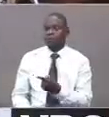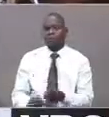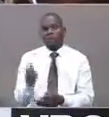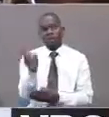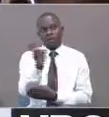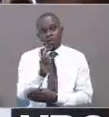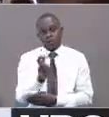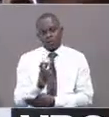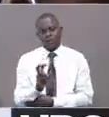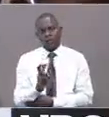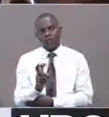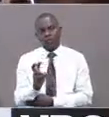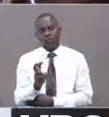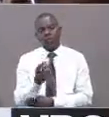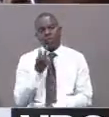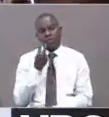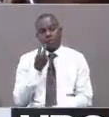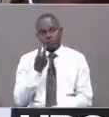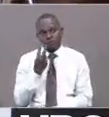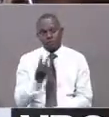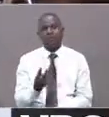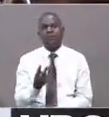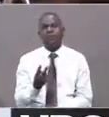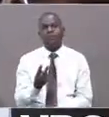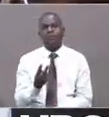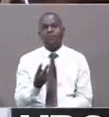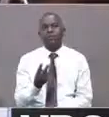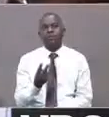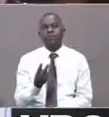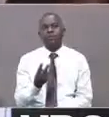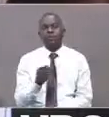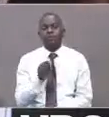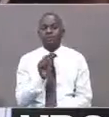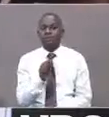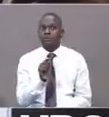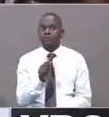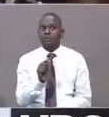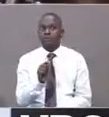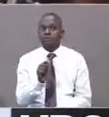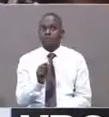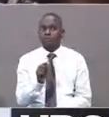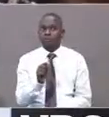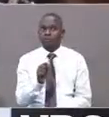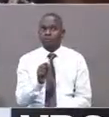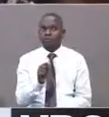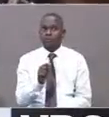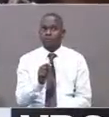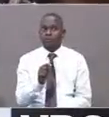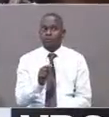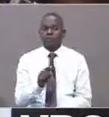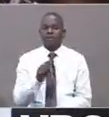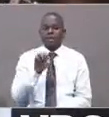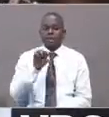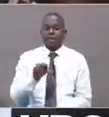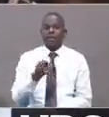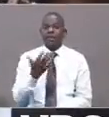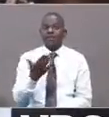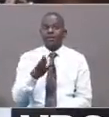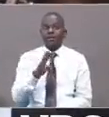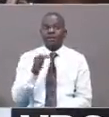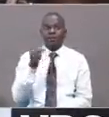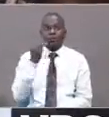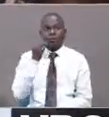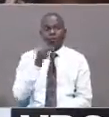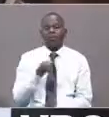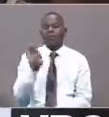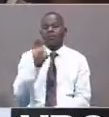supervising and monitoring to ensure that this loan of 95 million